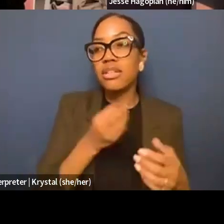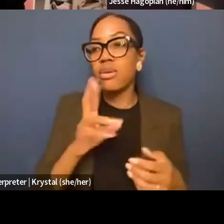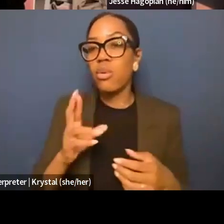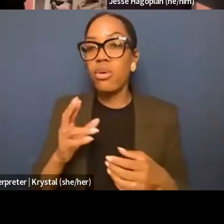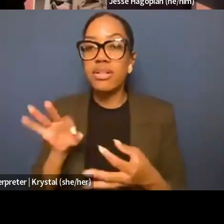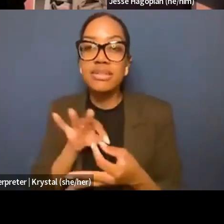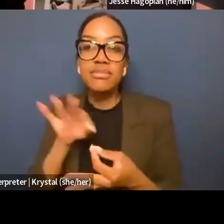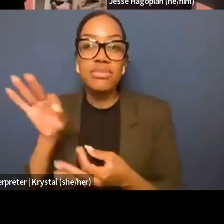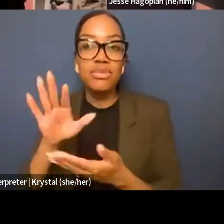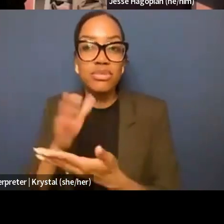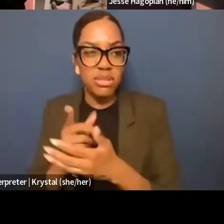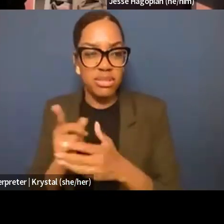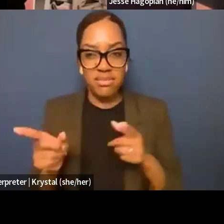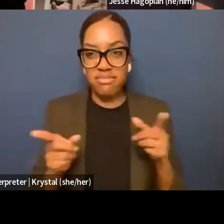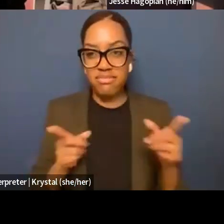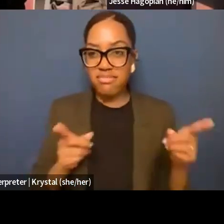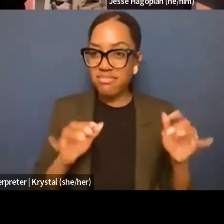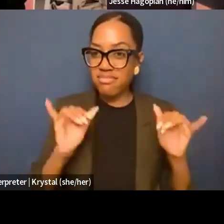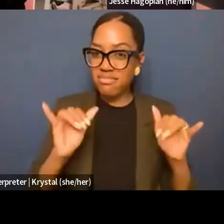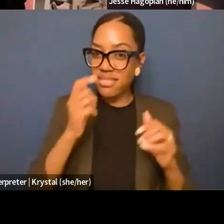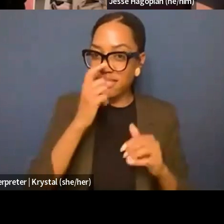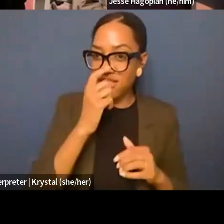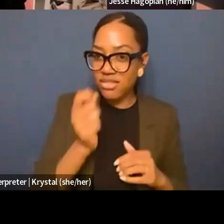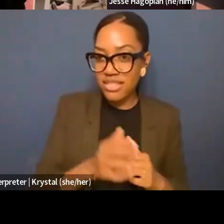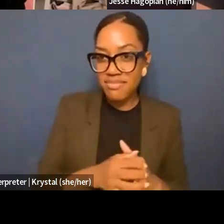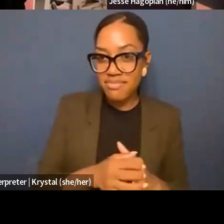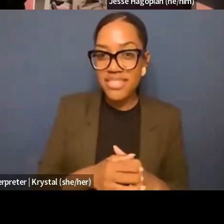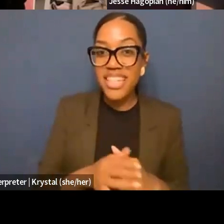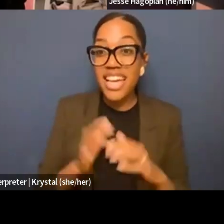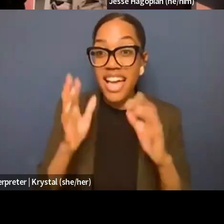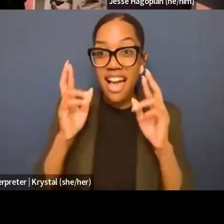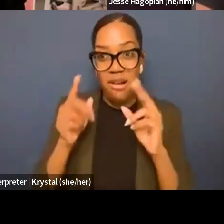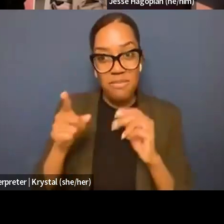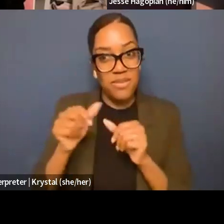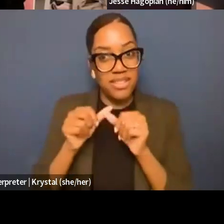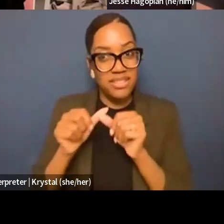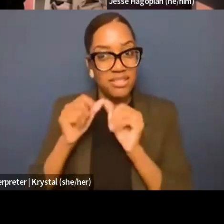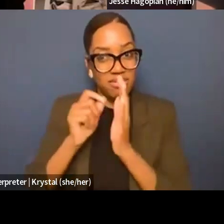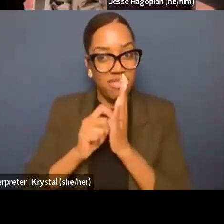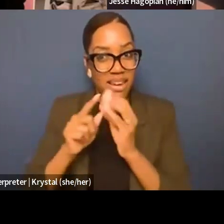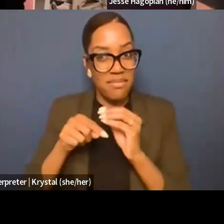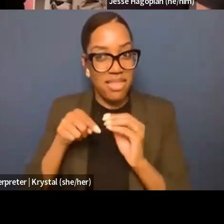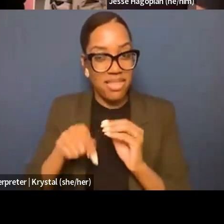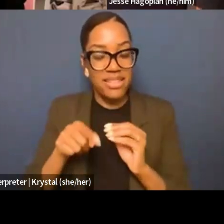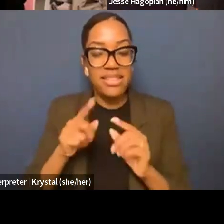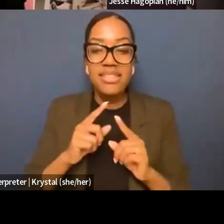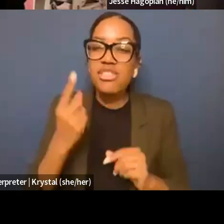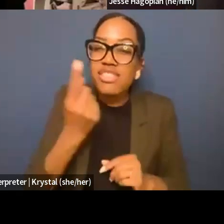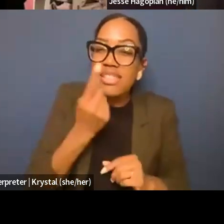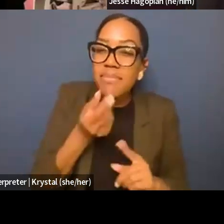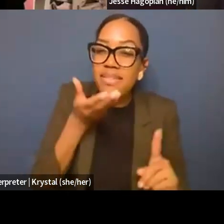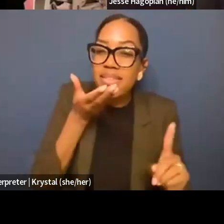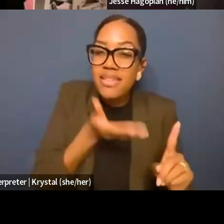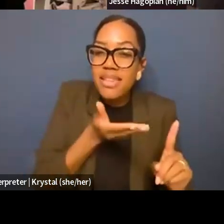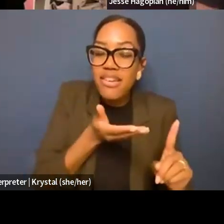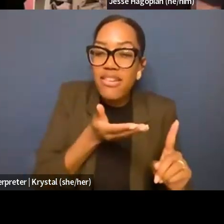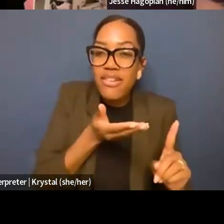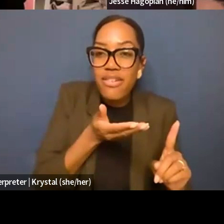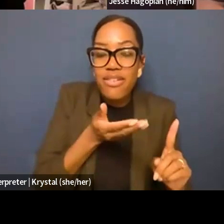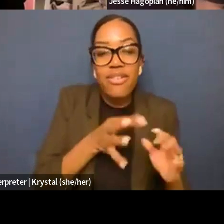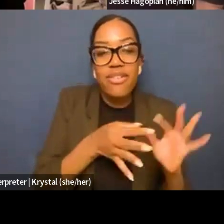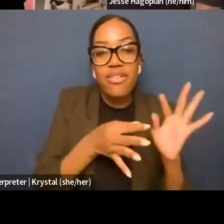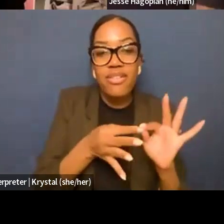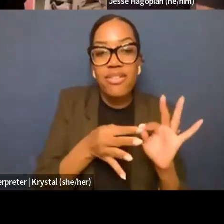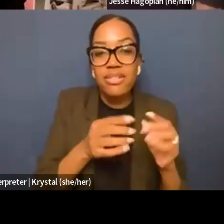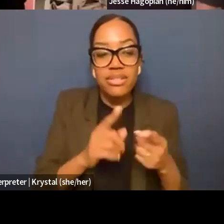that there's something there. I hope you continue to write about this, Jesse. There's something there that is